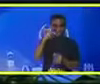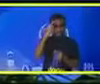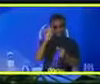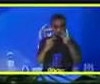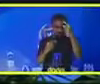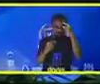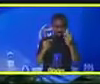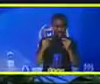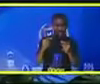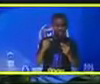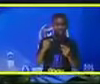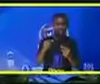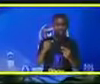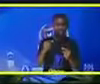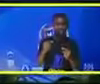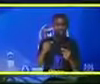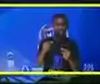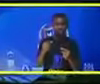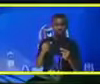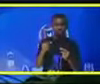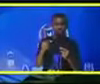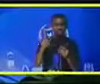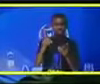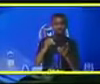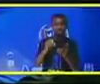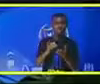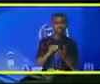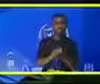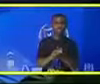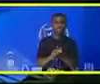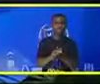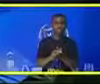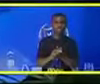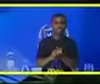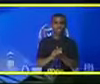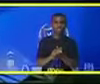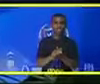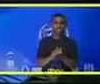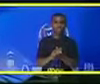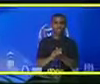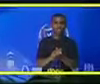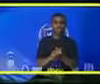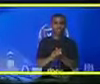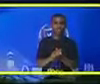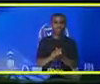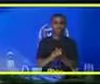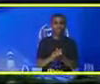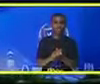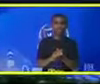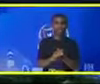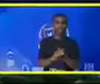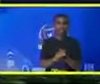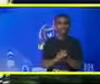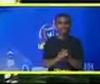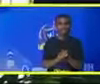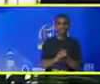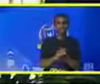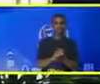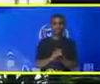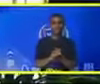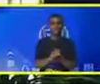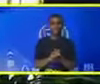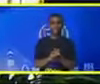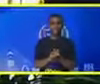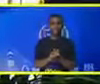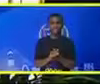the debtors came, the creditors came to carry his children as a collateral. And the woman ran to the prophet I don't